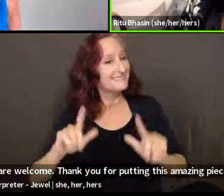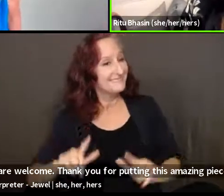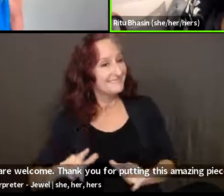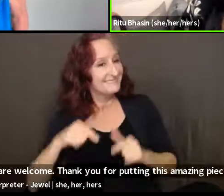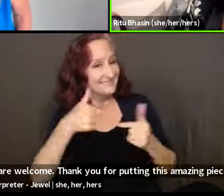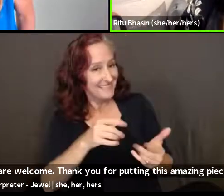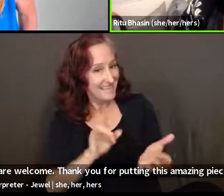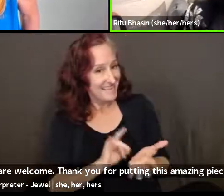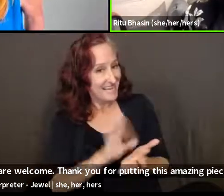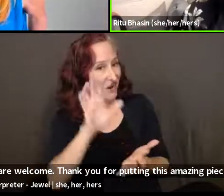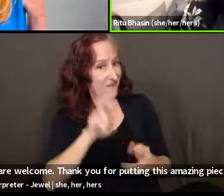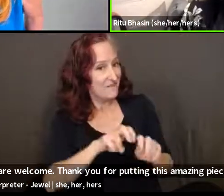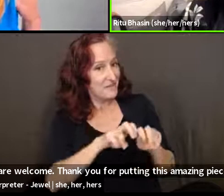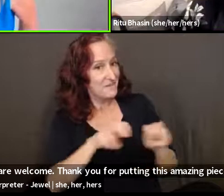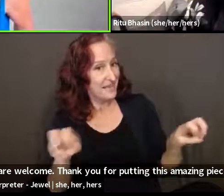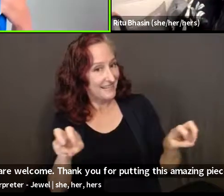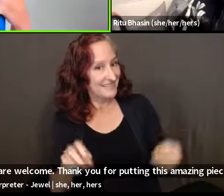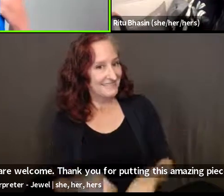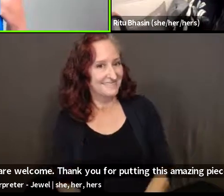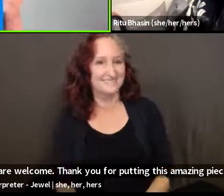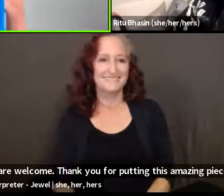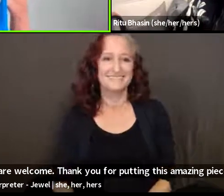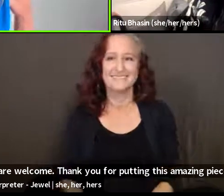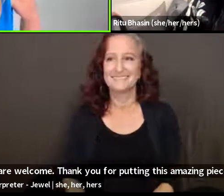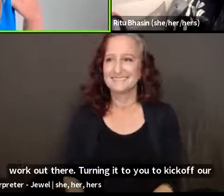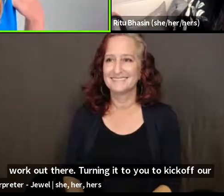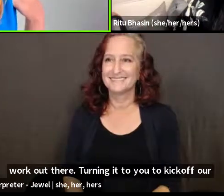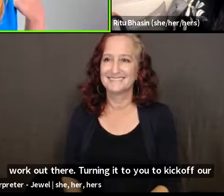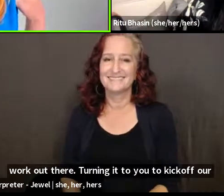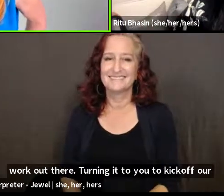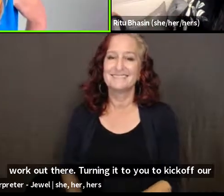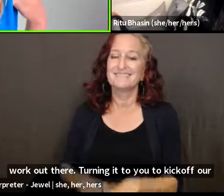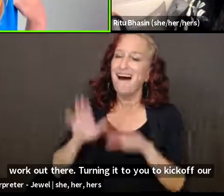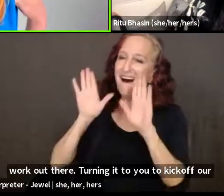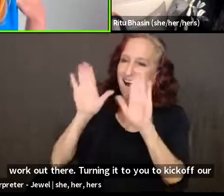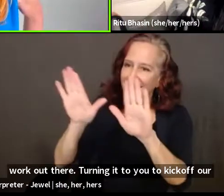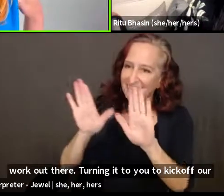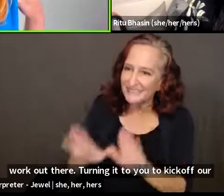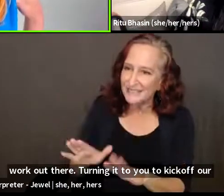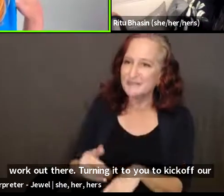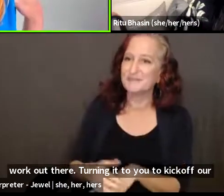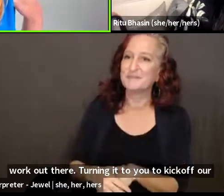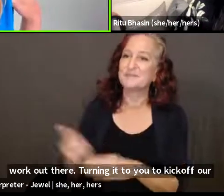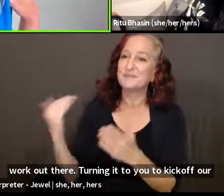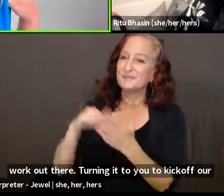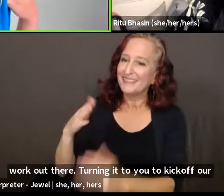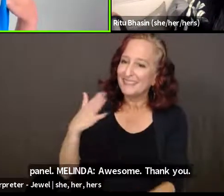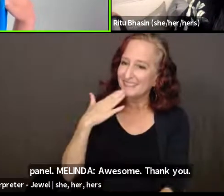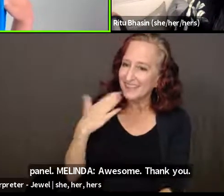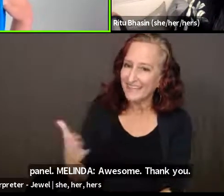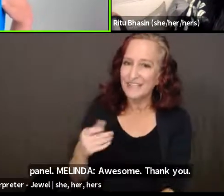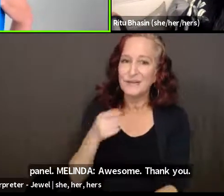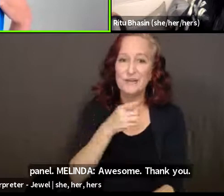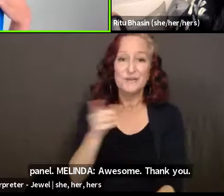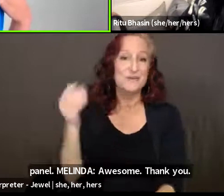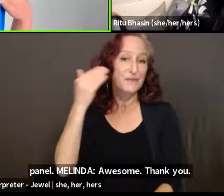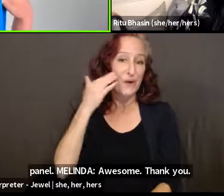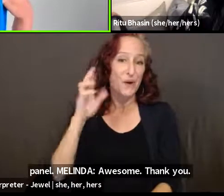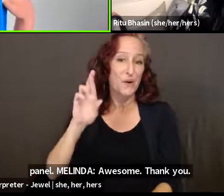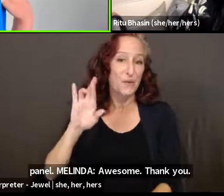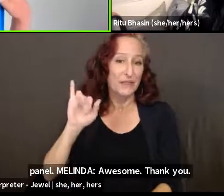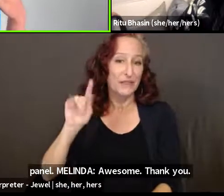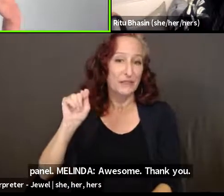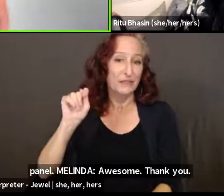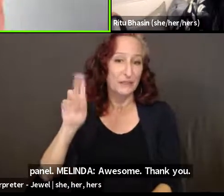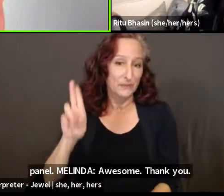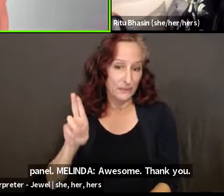off our panel. Awesome. Thank you. Well, you all know Ritu, so she needs